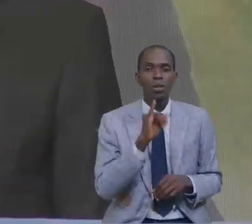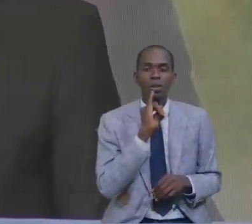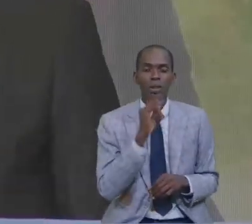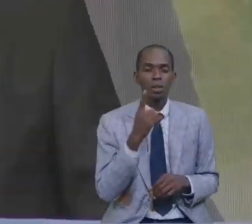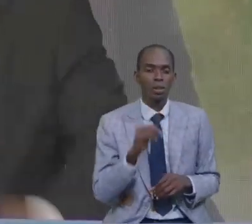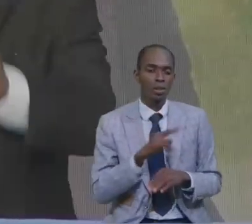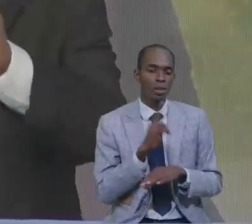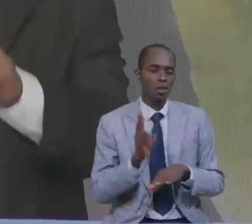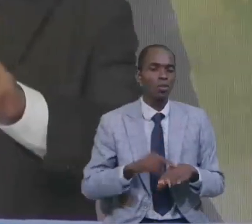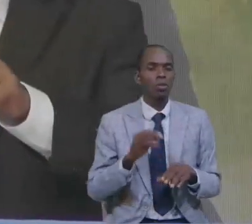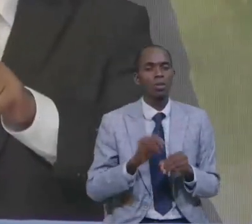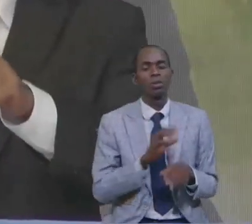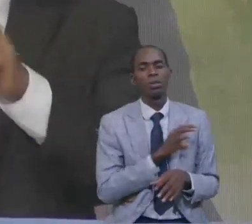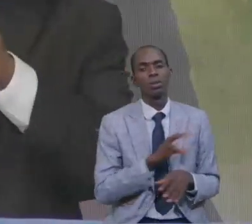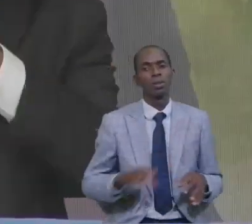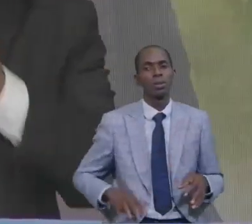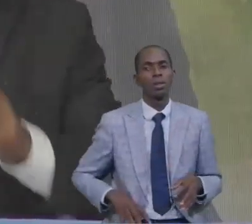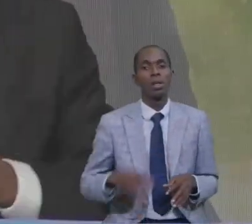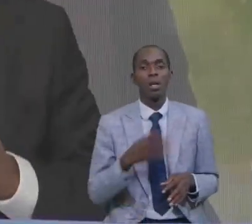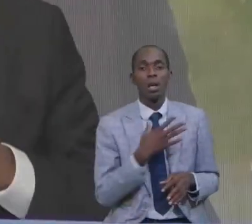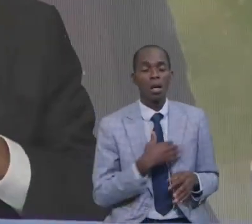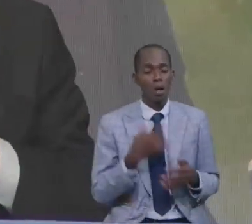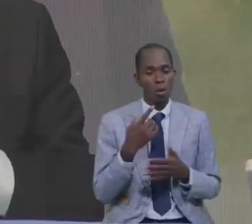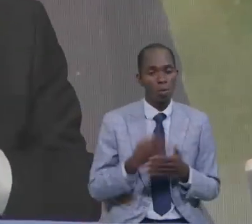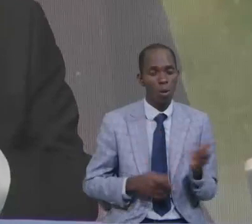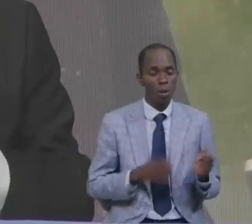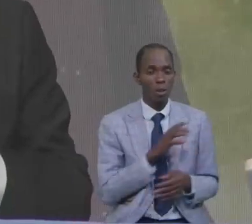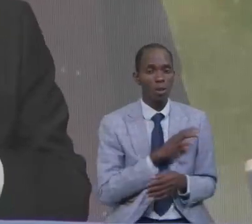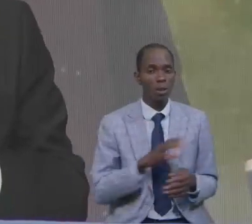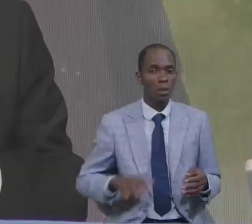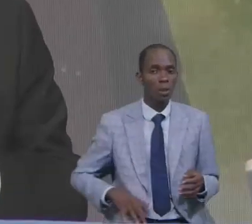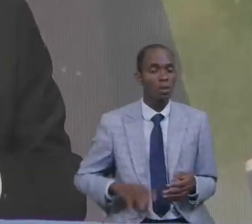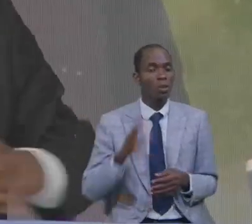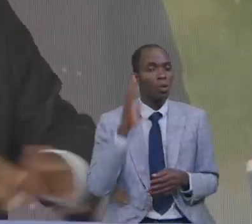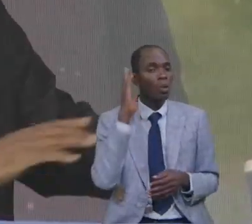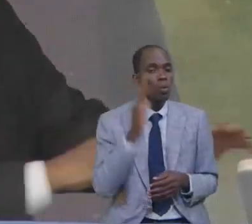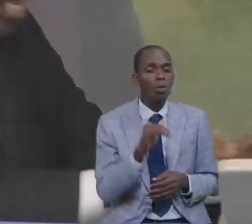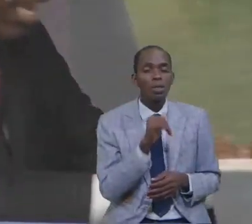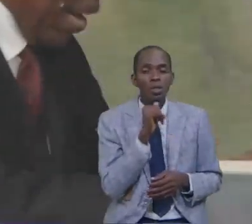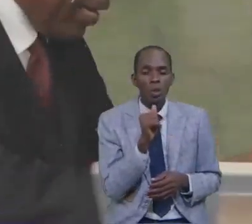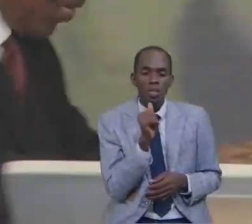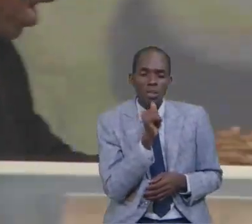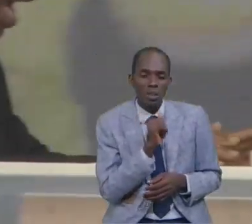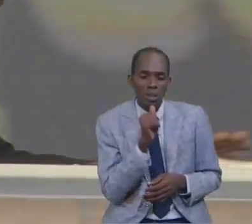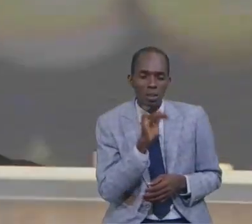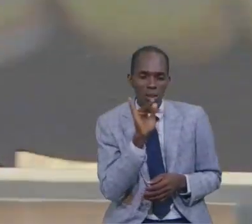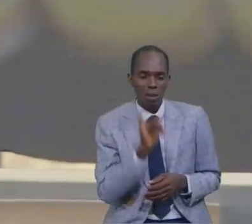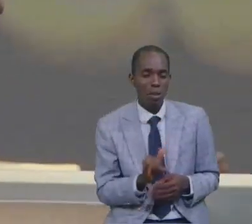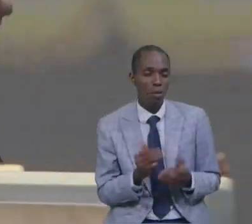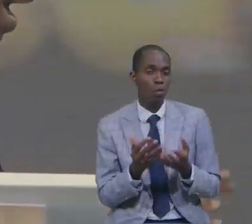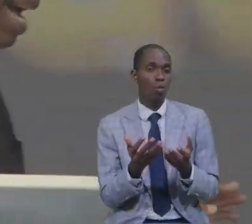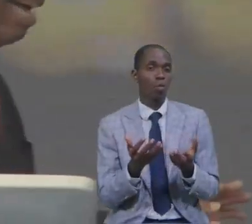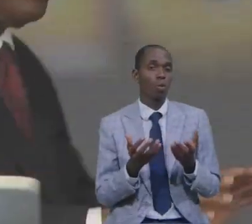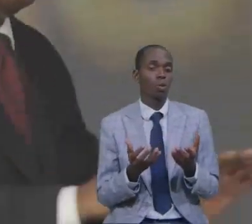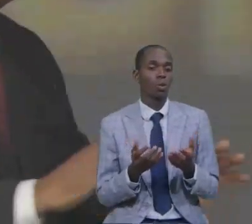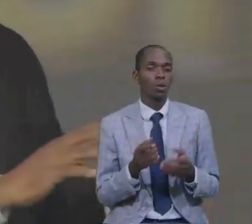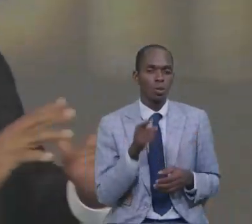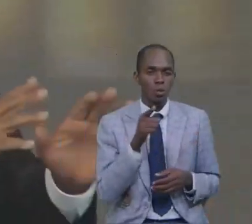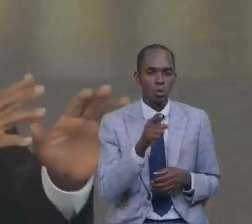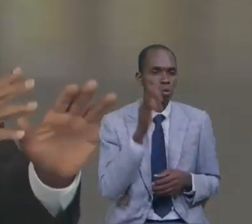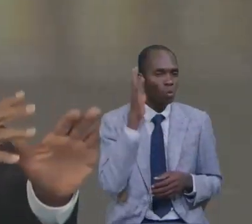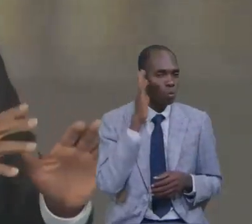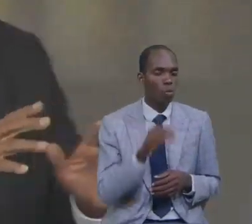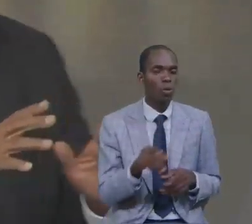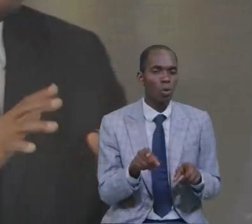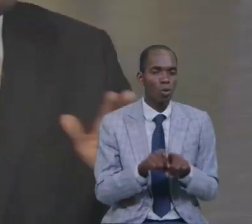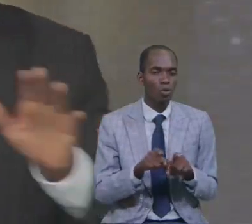desire, you will not secretly desire. Whatever Christ will not have in